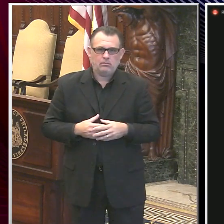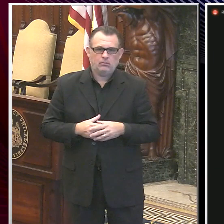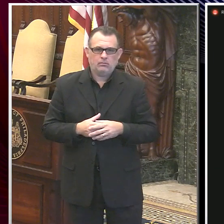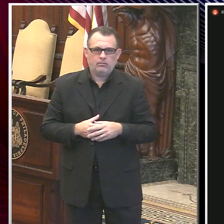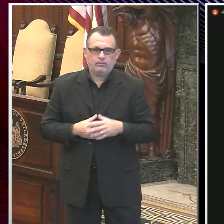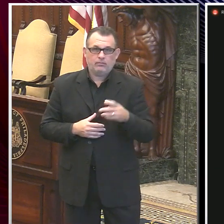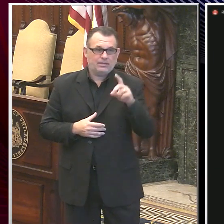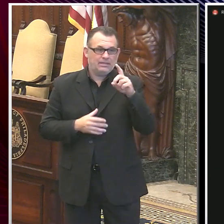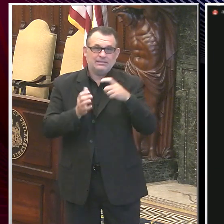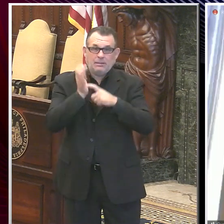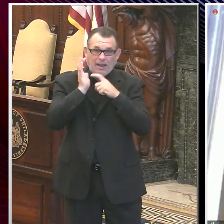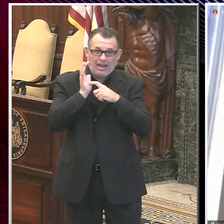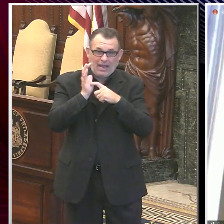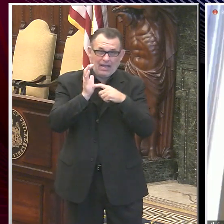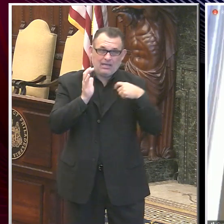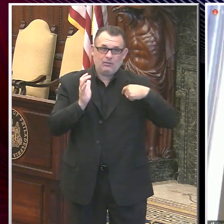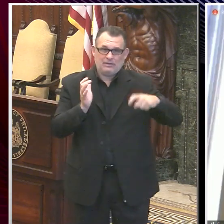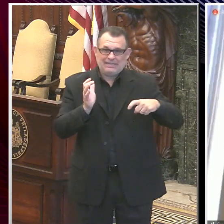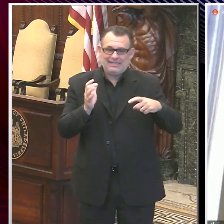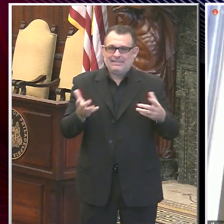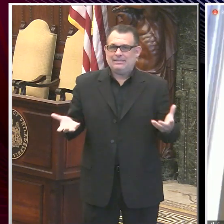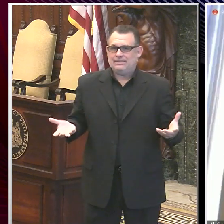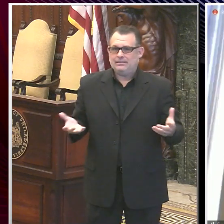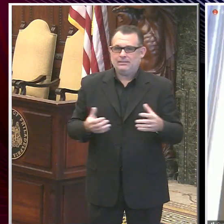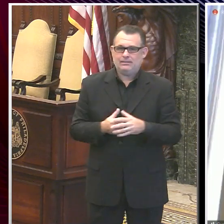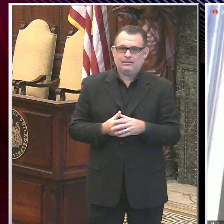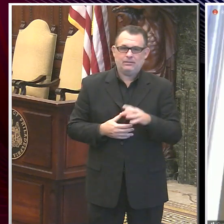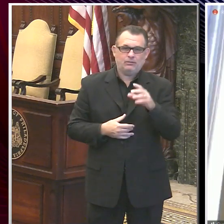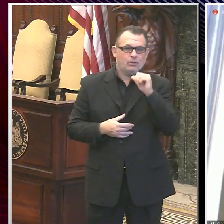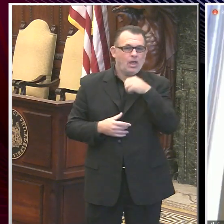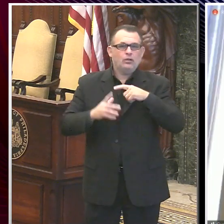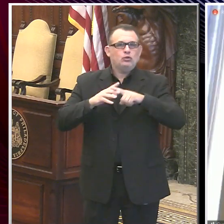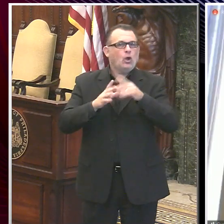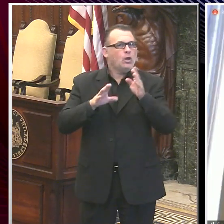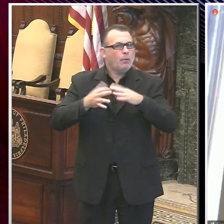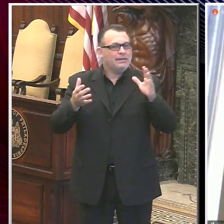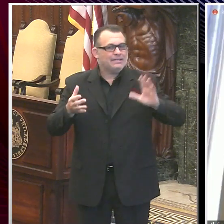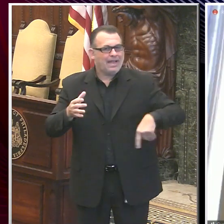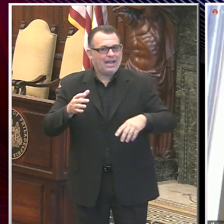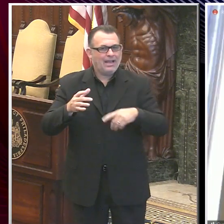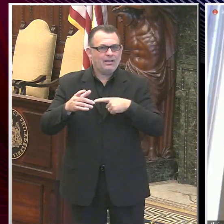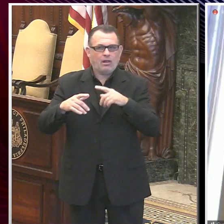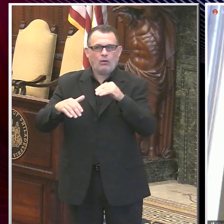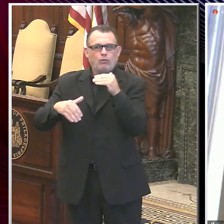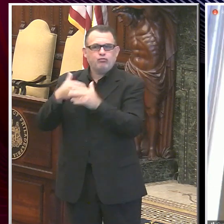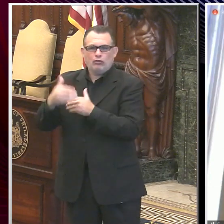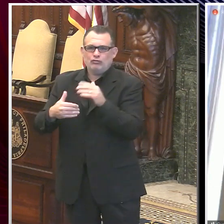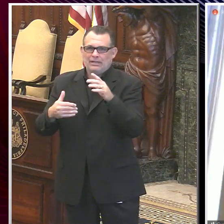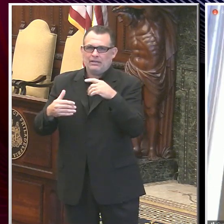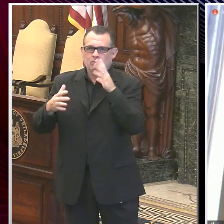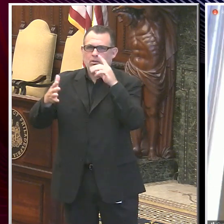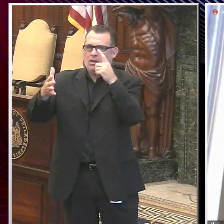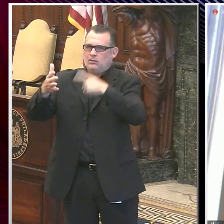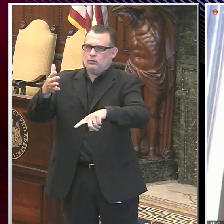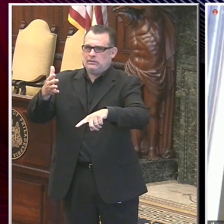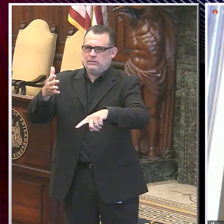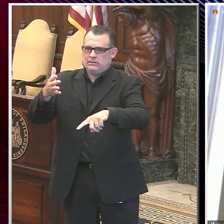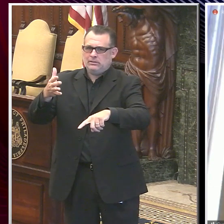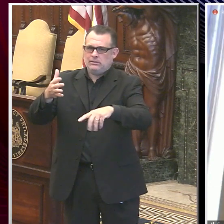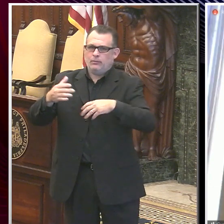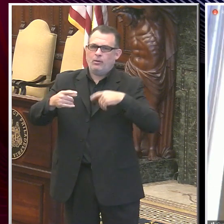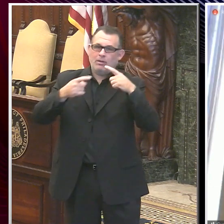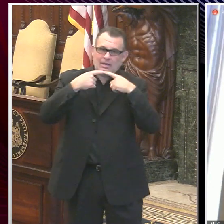what the demand is for these sites? We're not opening the enrollment process until next week. we wanted to make sure we announced and shared